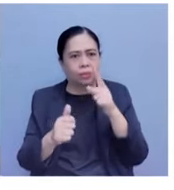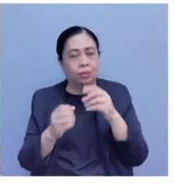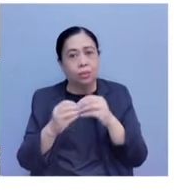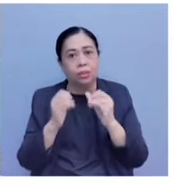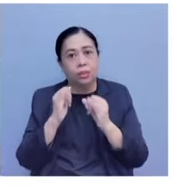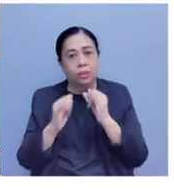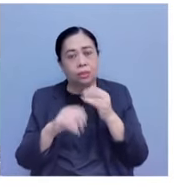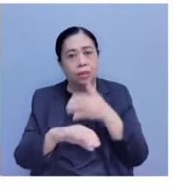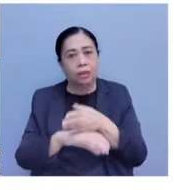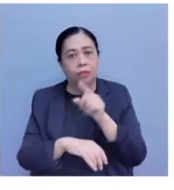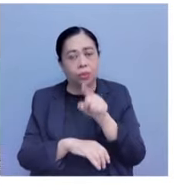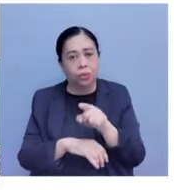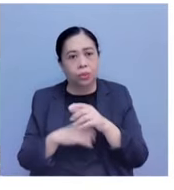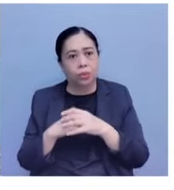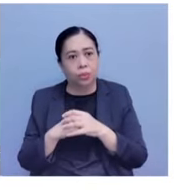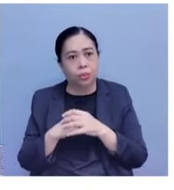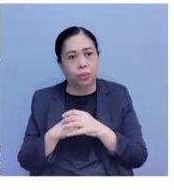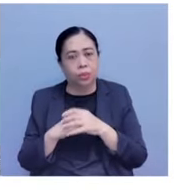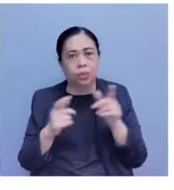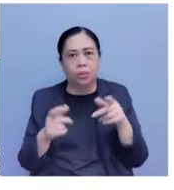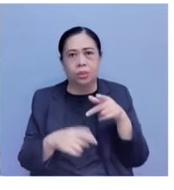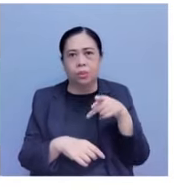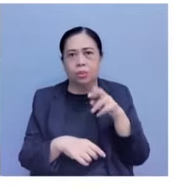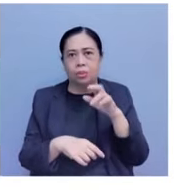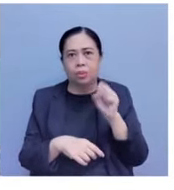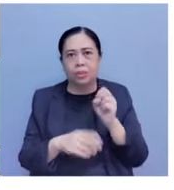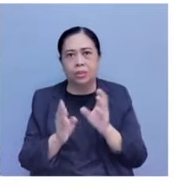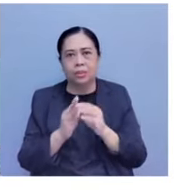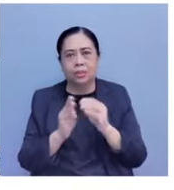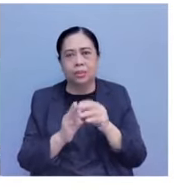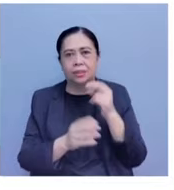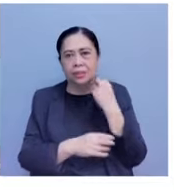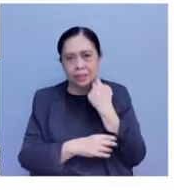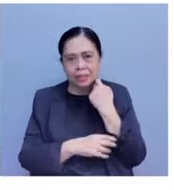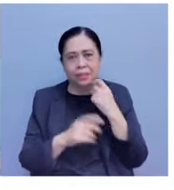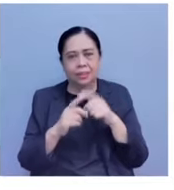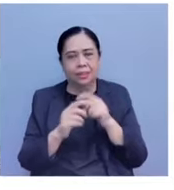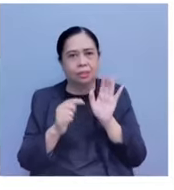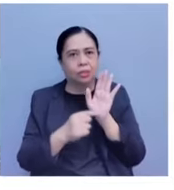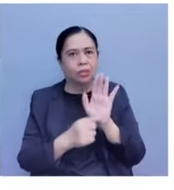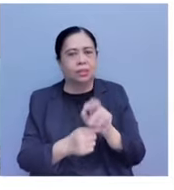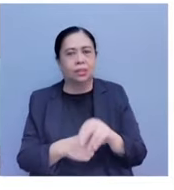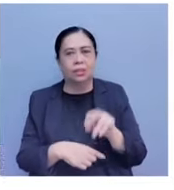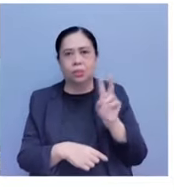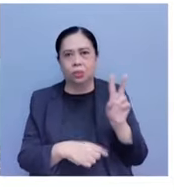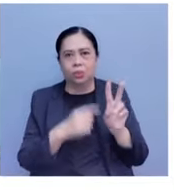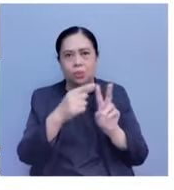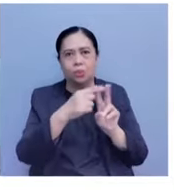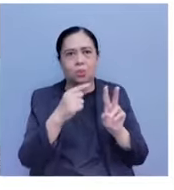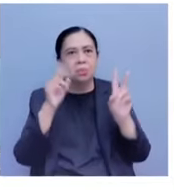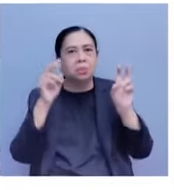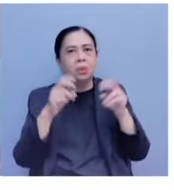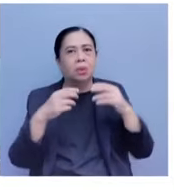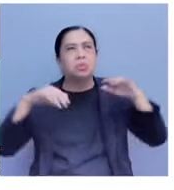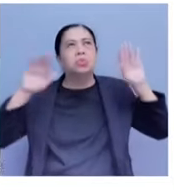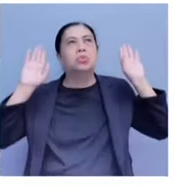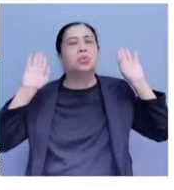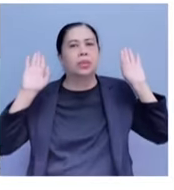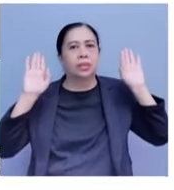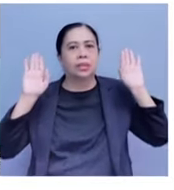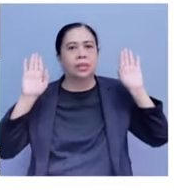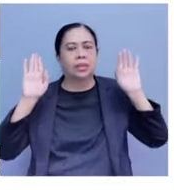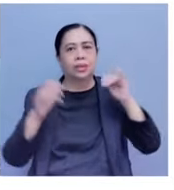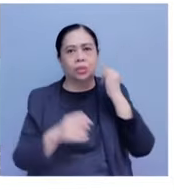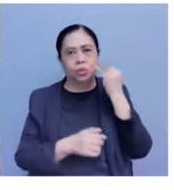after you. That press conference of the NTF-LCAC presenting what they claimed were surrenderers. We're talking about Jonila